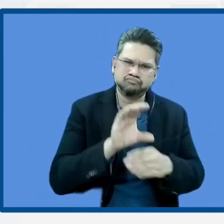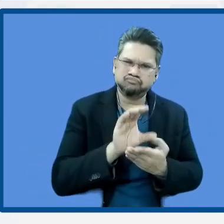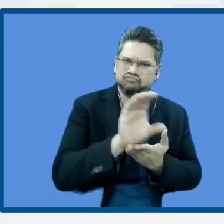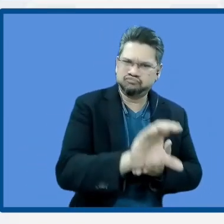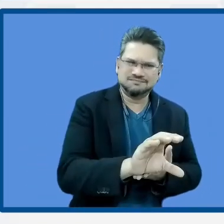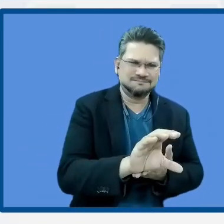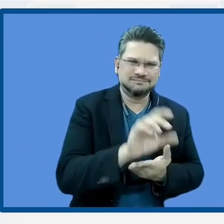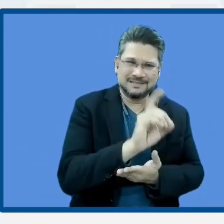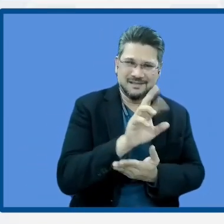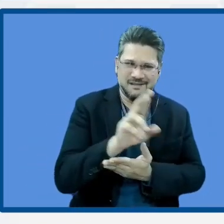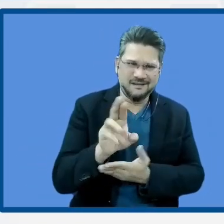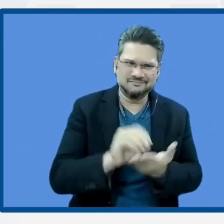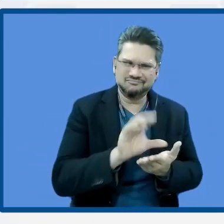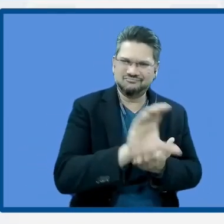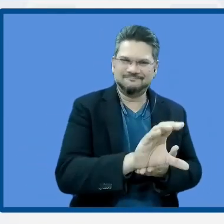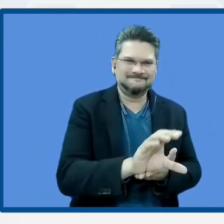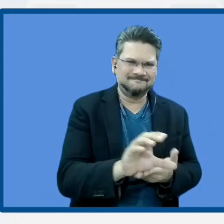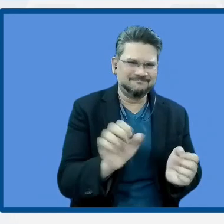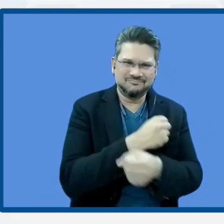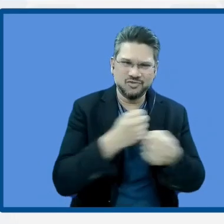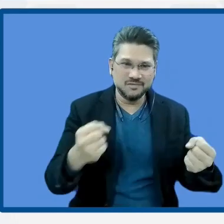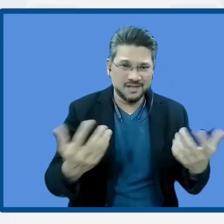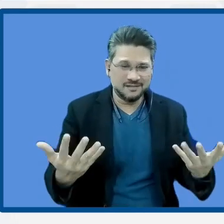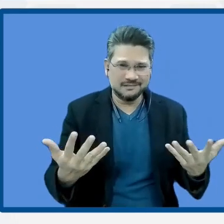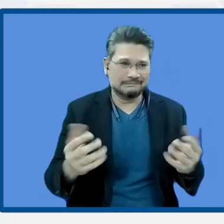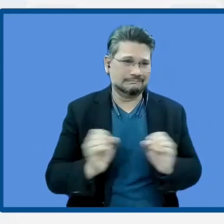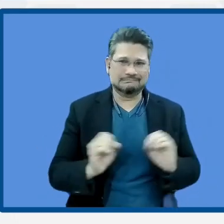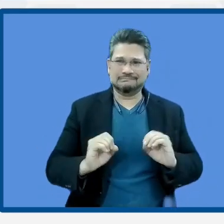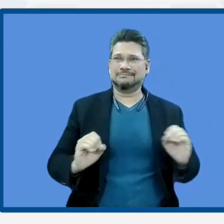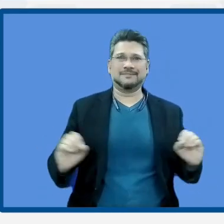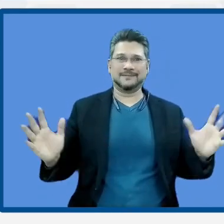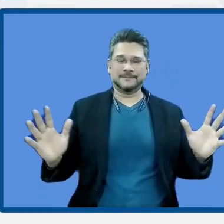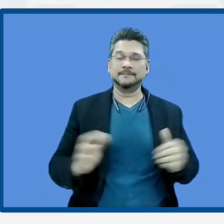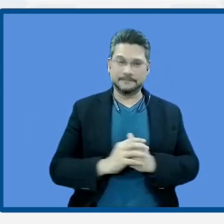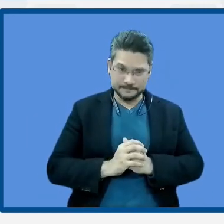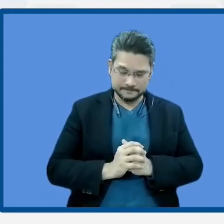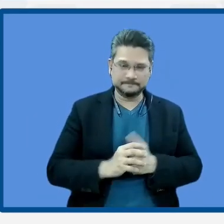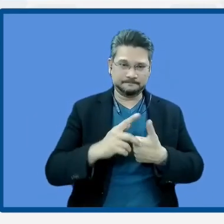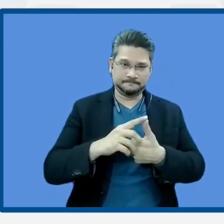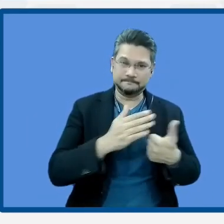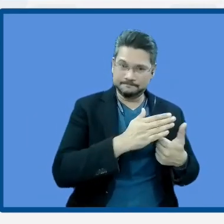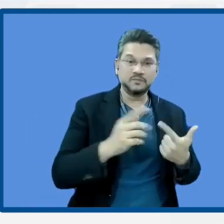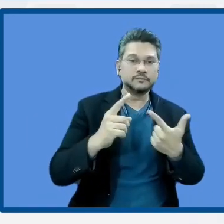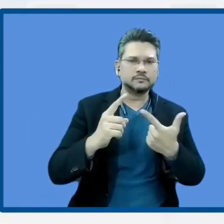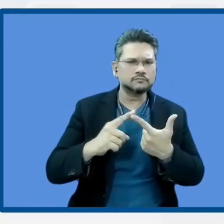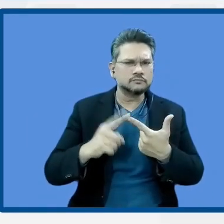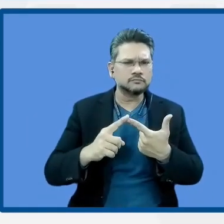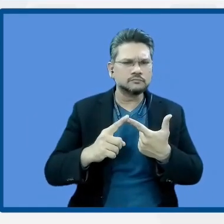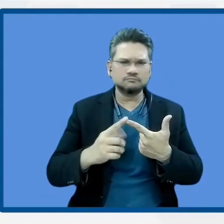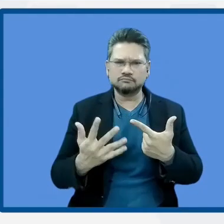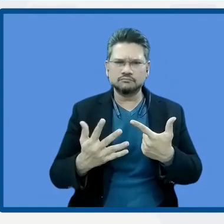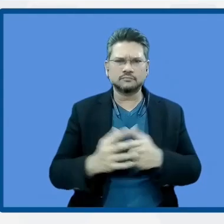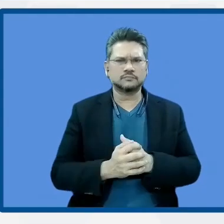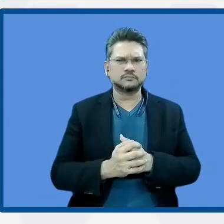risk reduction because there wouldn't be anything at all. The second challenge is achieving net